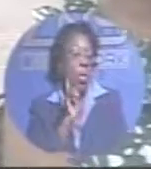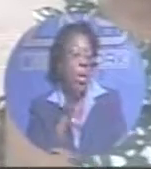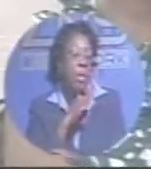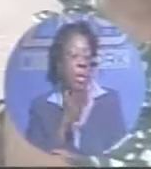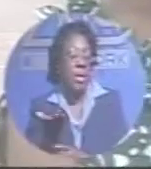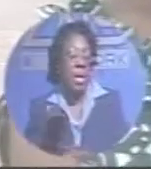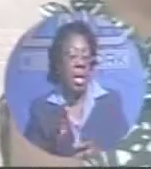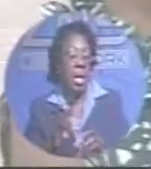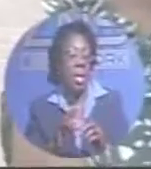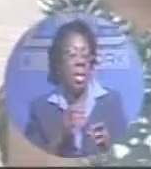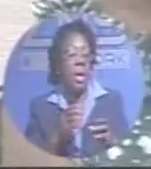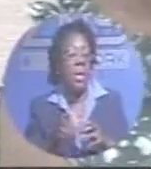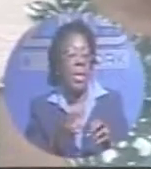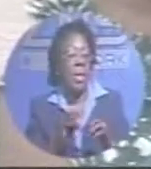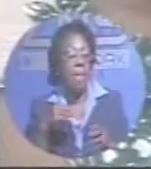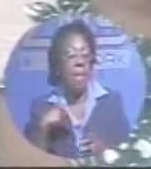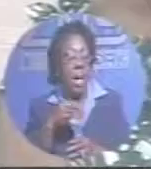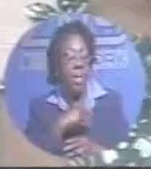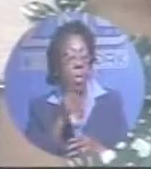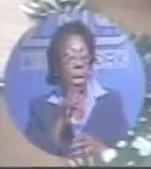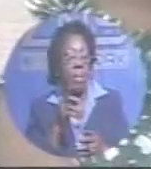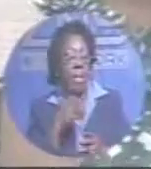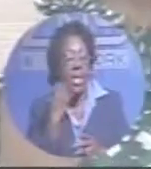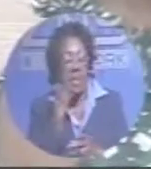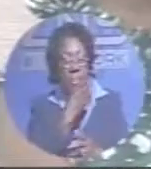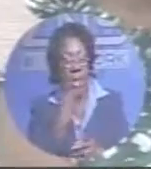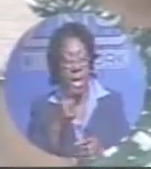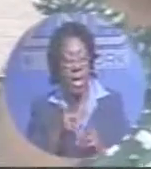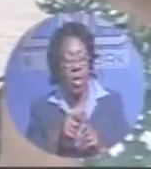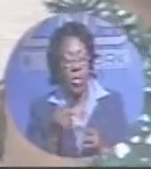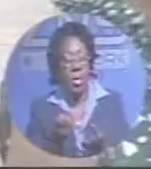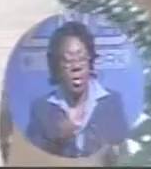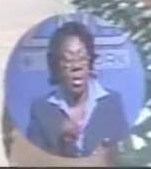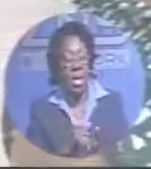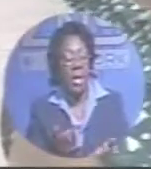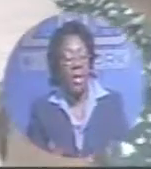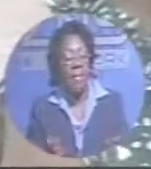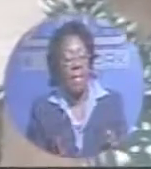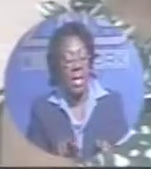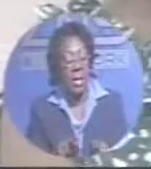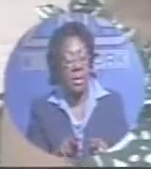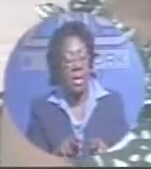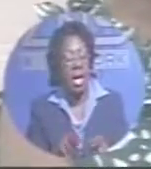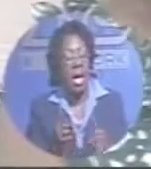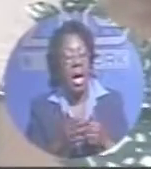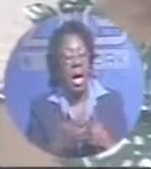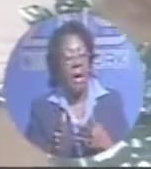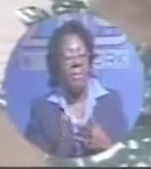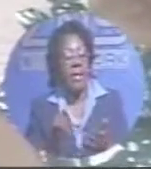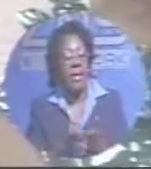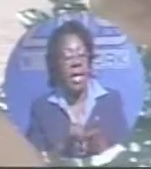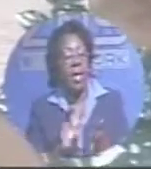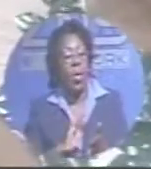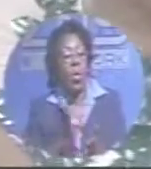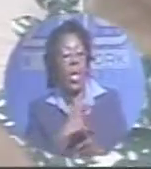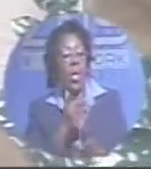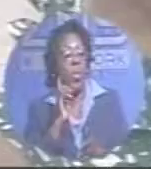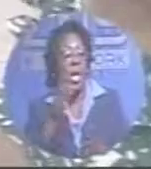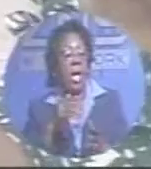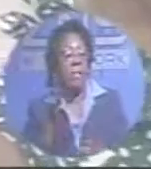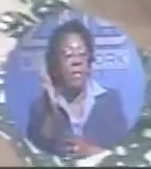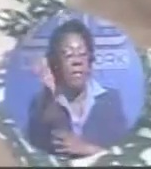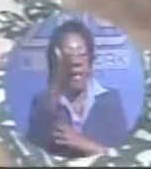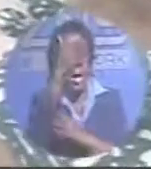committee member of the suffrage movement, she will be speaking to that event. And following that, we will have our